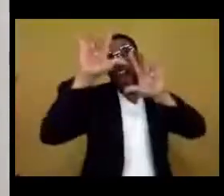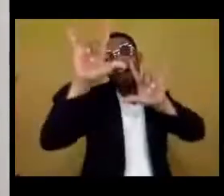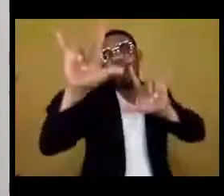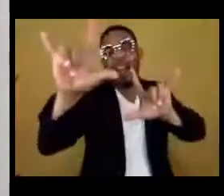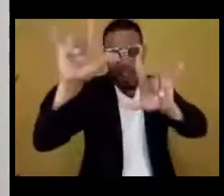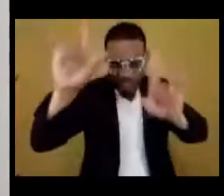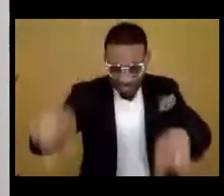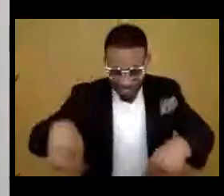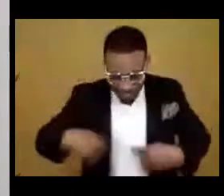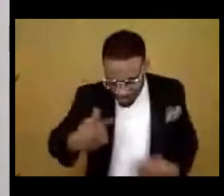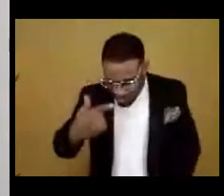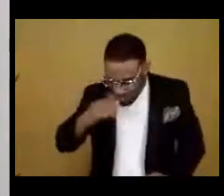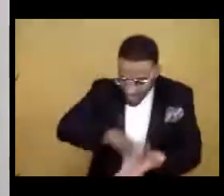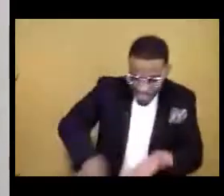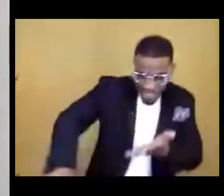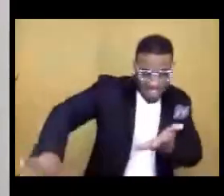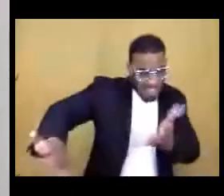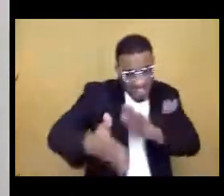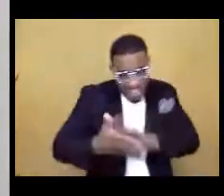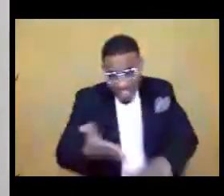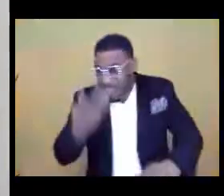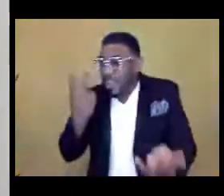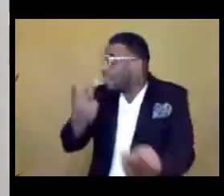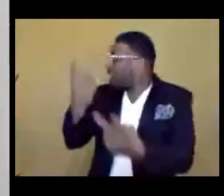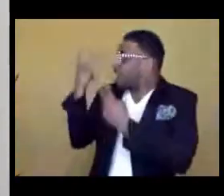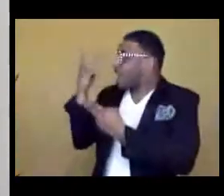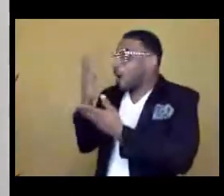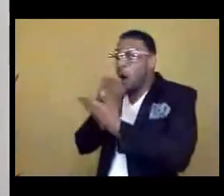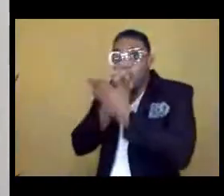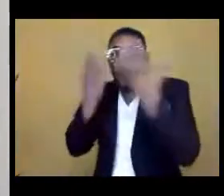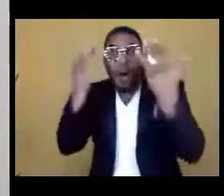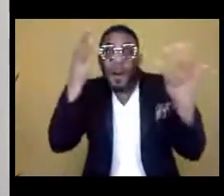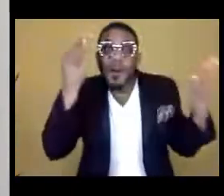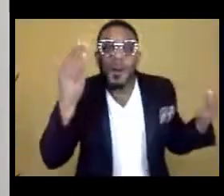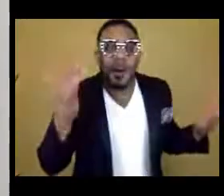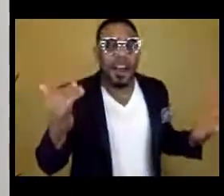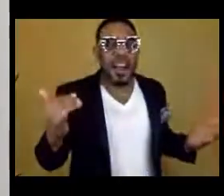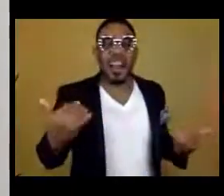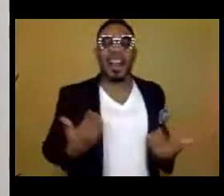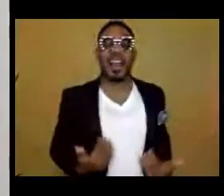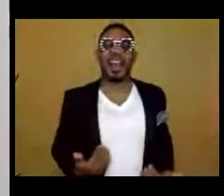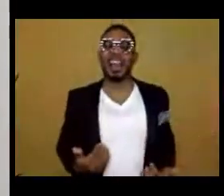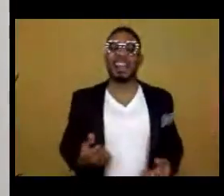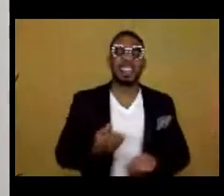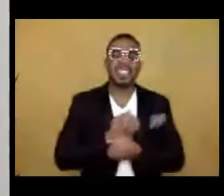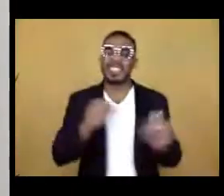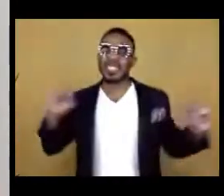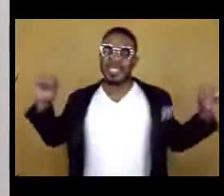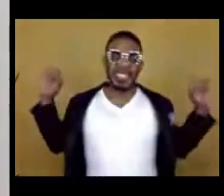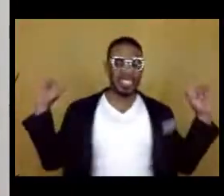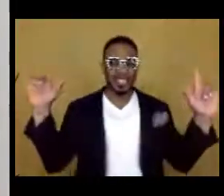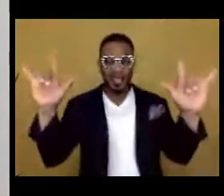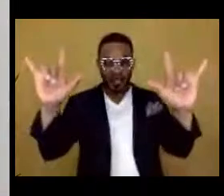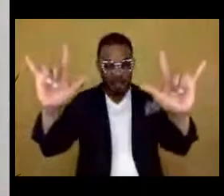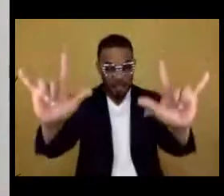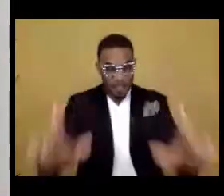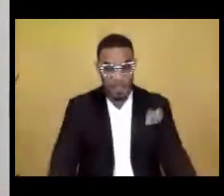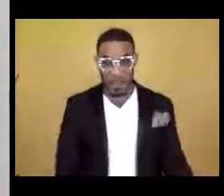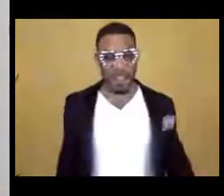been forgiven, and that's why I love him